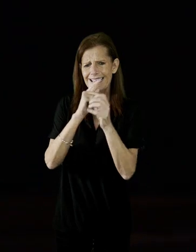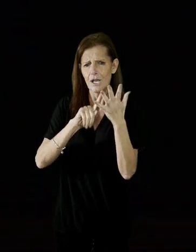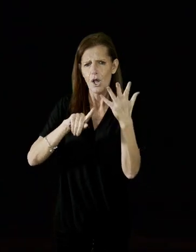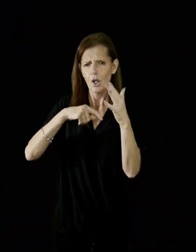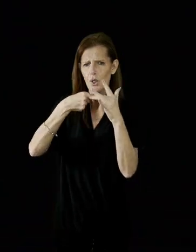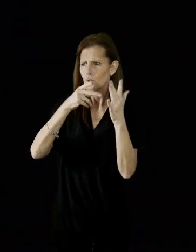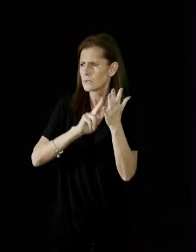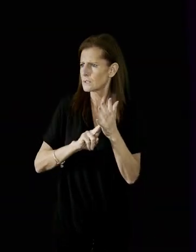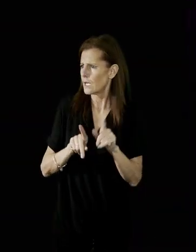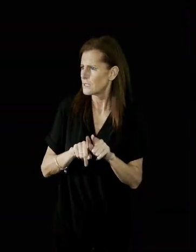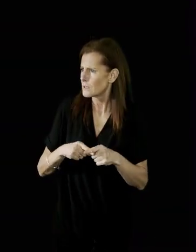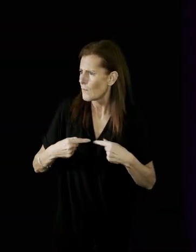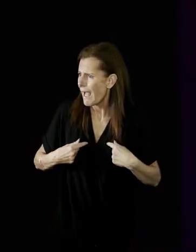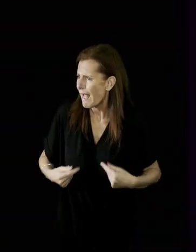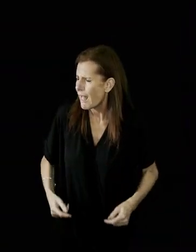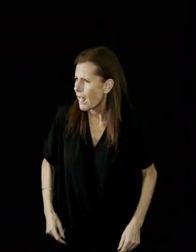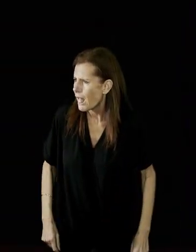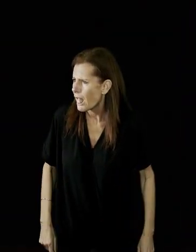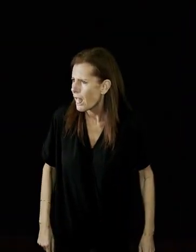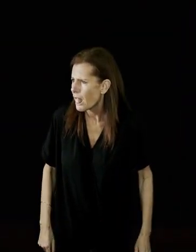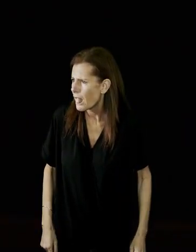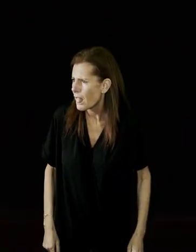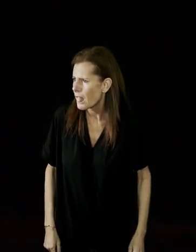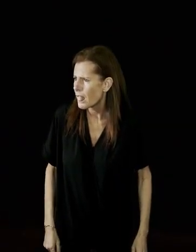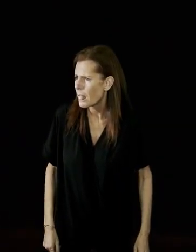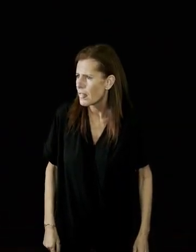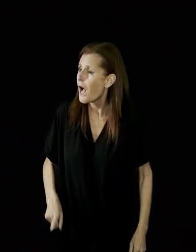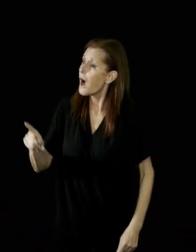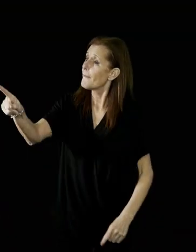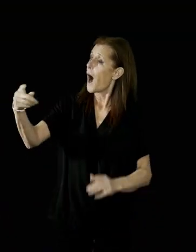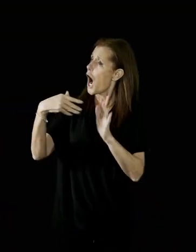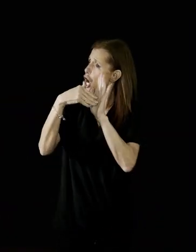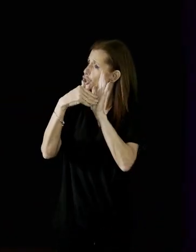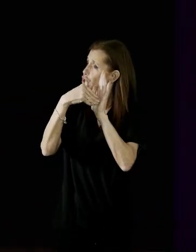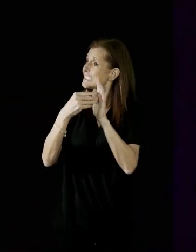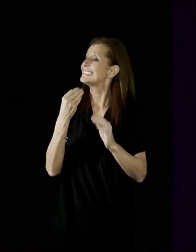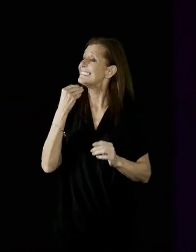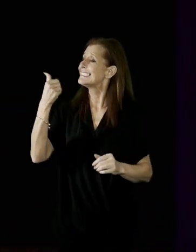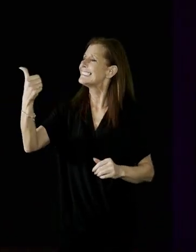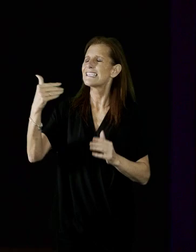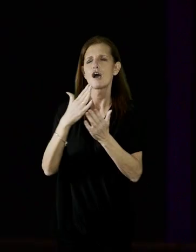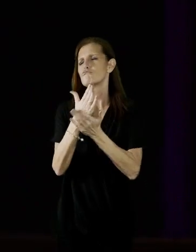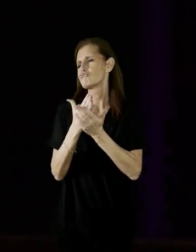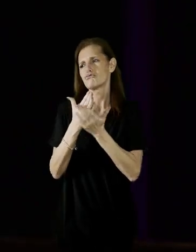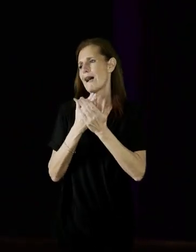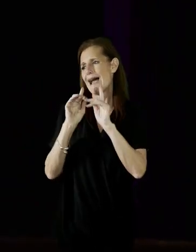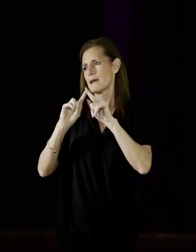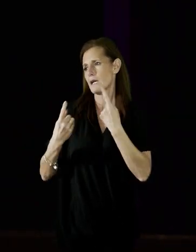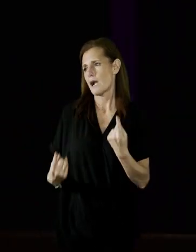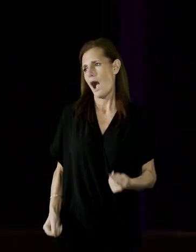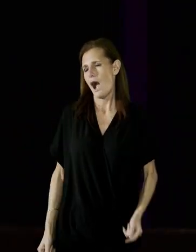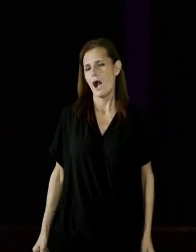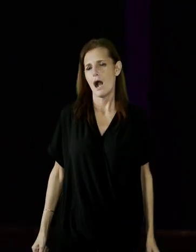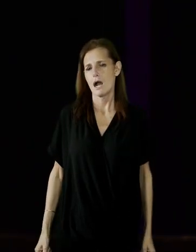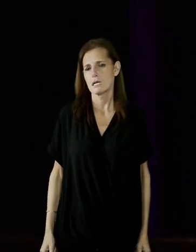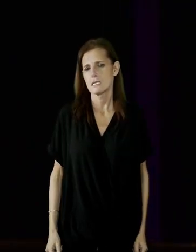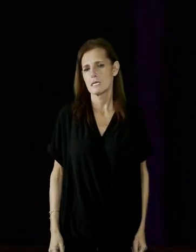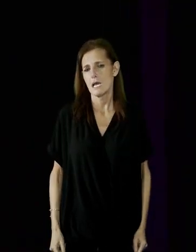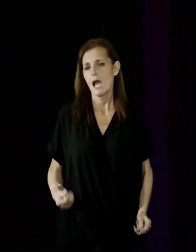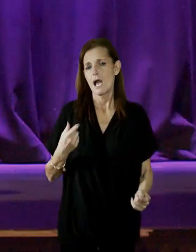Really not upset, not okay with that. But I can't eat cheese. It's bread that I can't eat. And I'll be honest, I'd rather eat a pizza than be able to